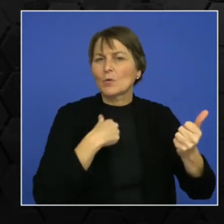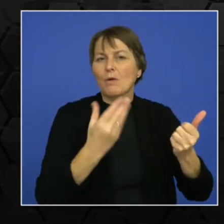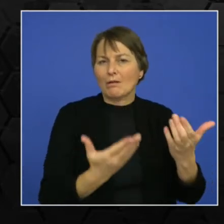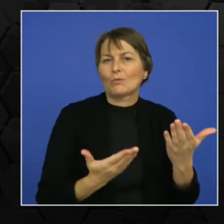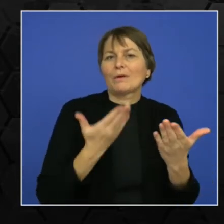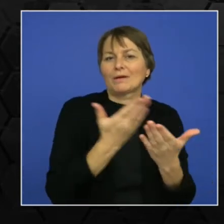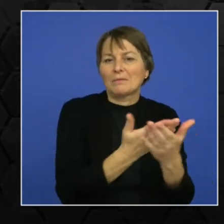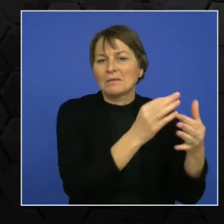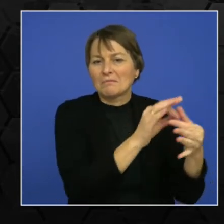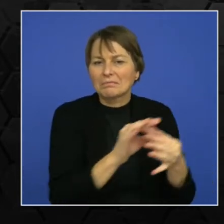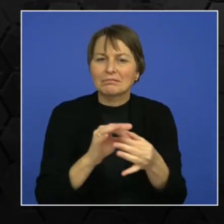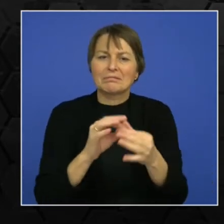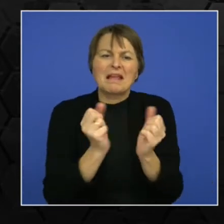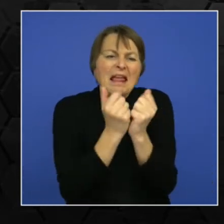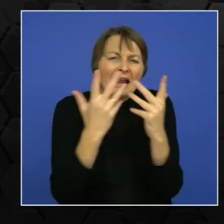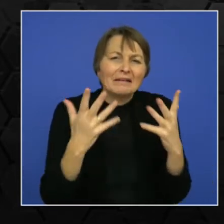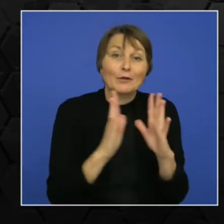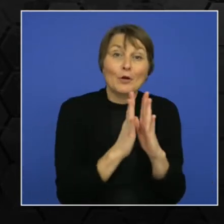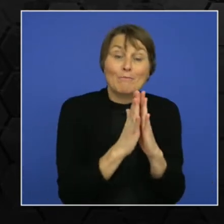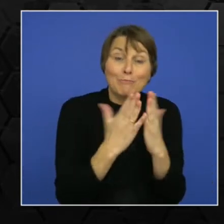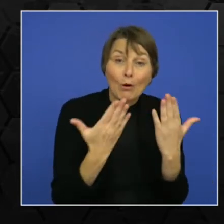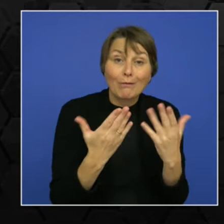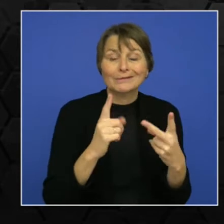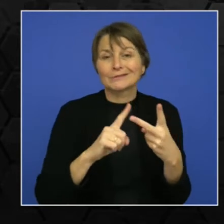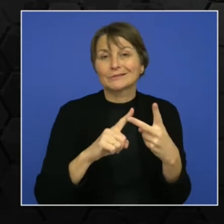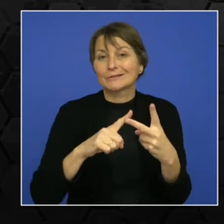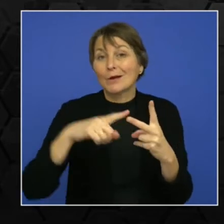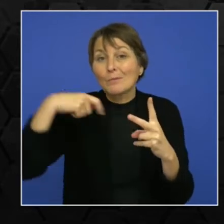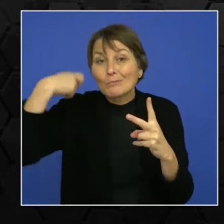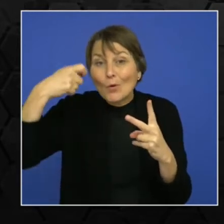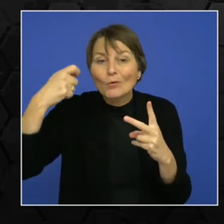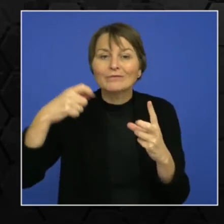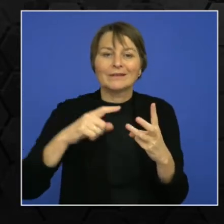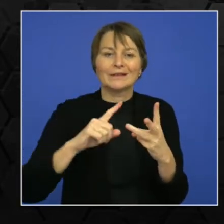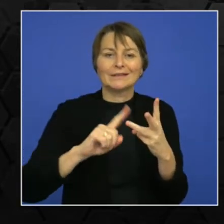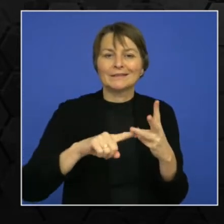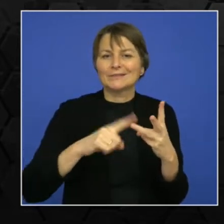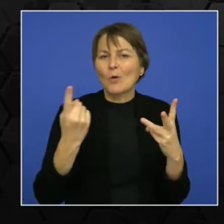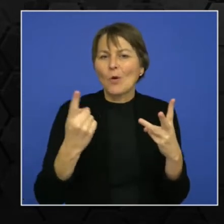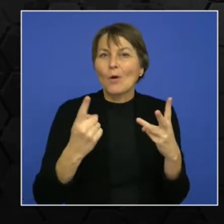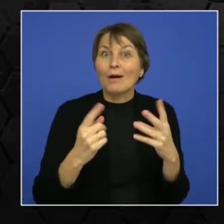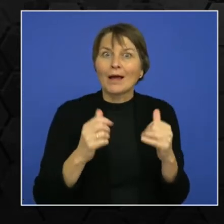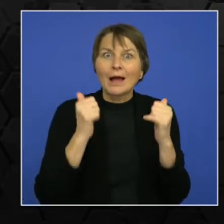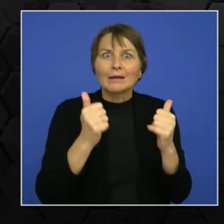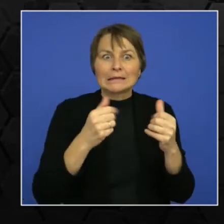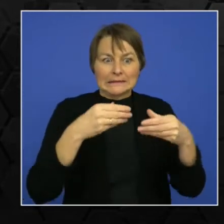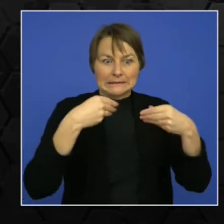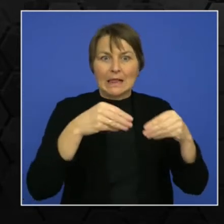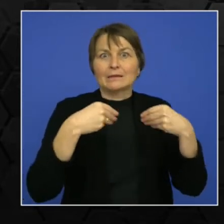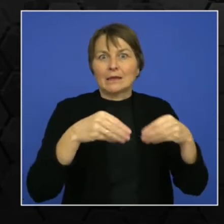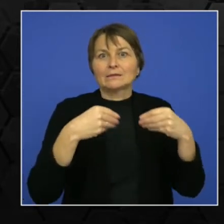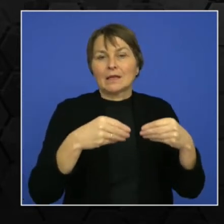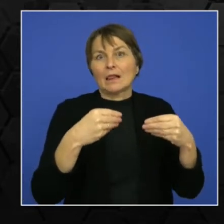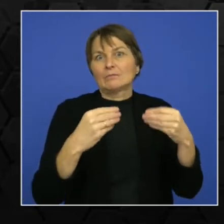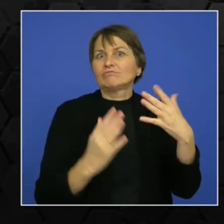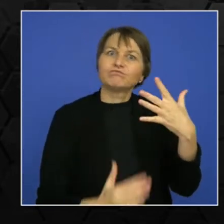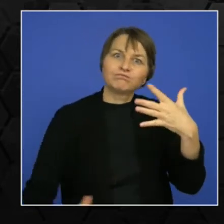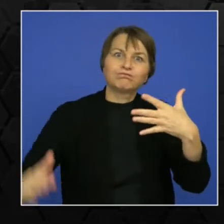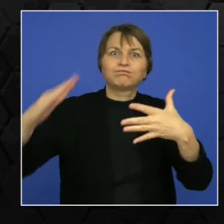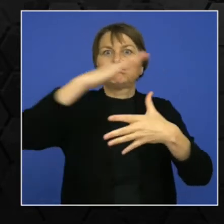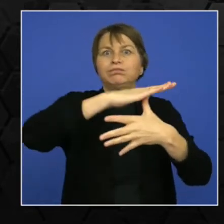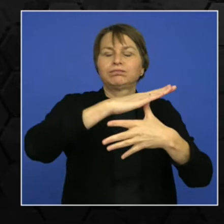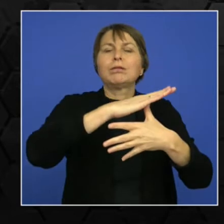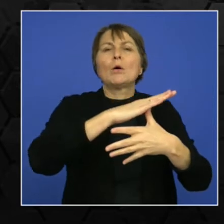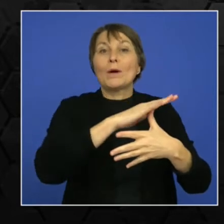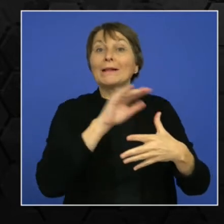items, etc. So like this is actually based on the sorting mechanism which is done. So like sorting mechanism can be done in ascending or descending order,